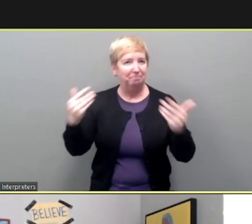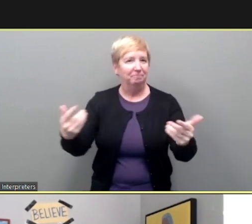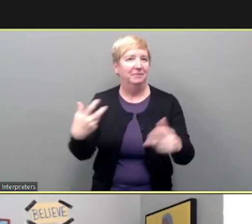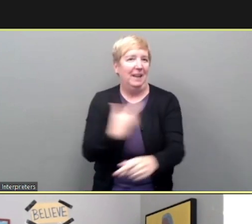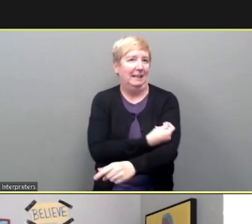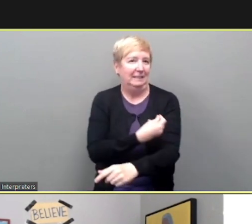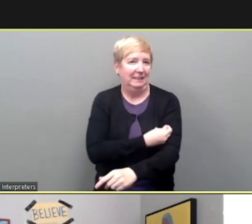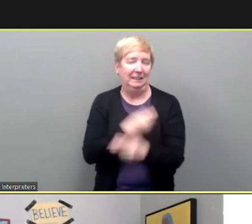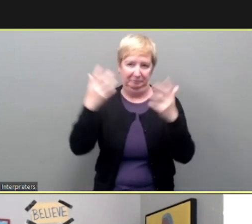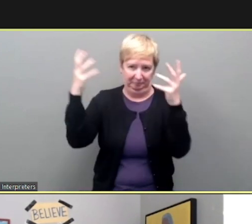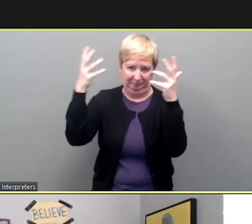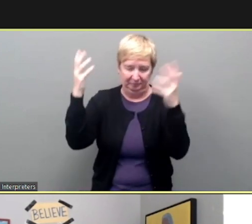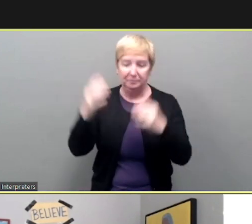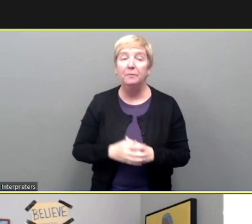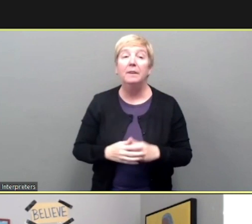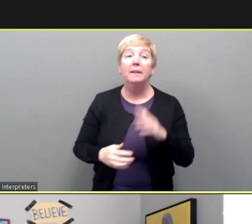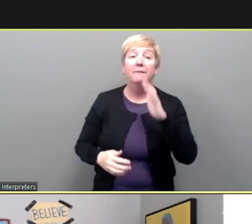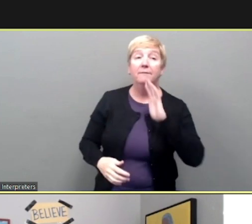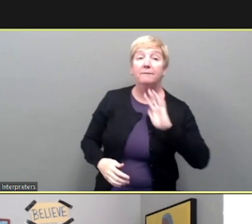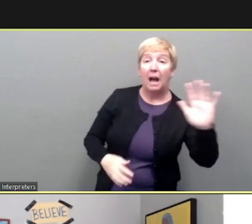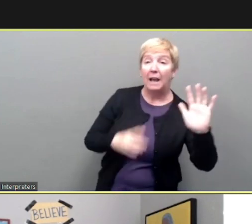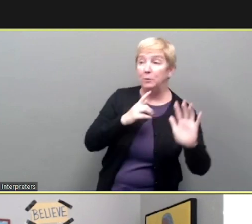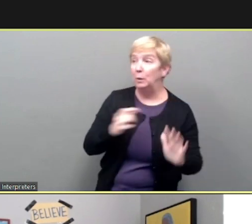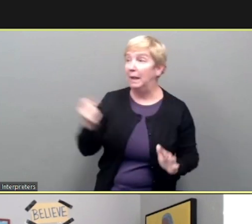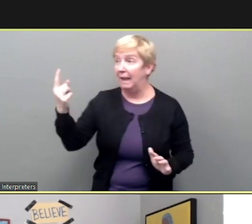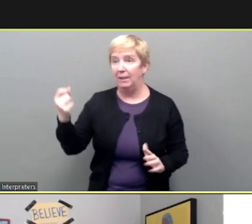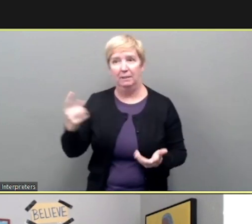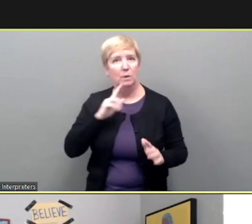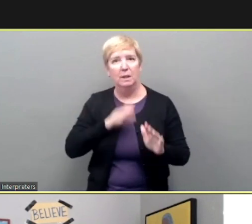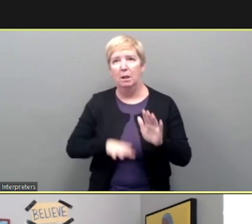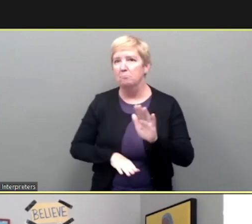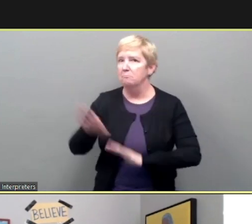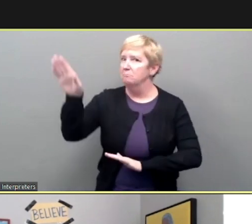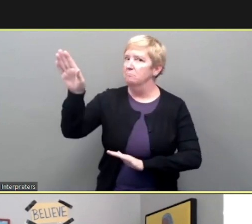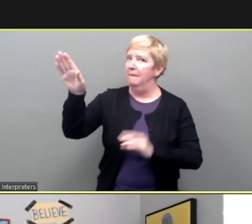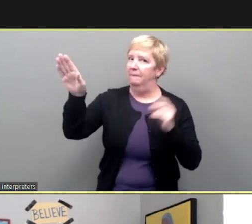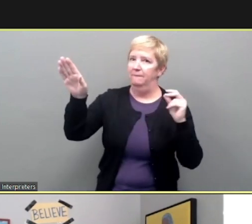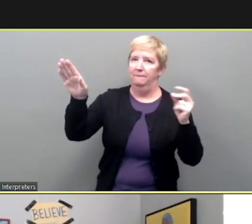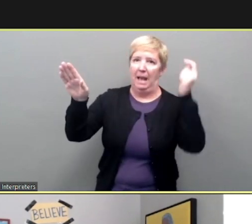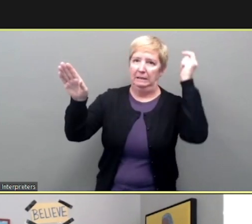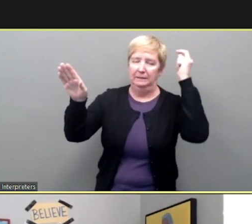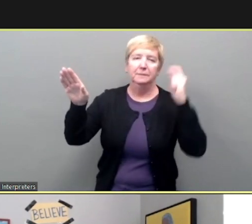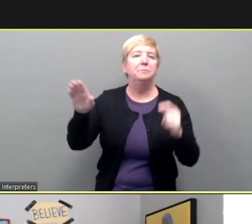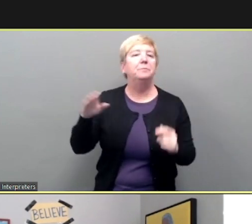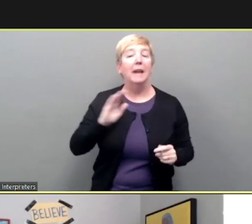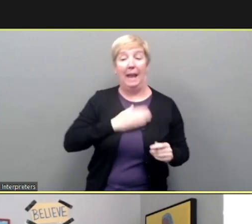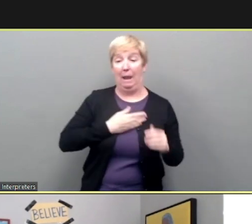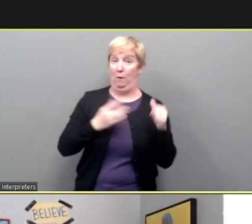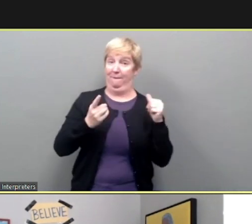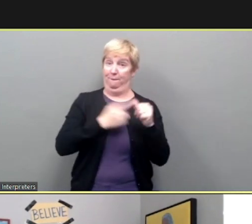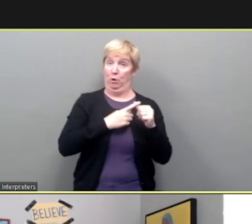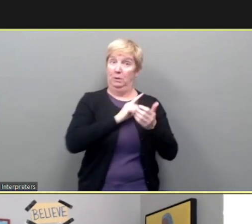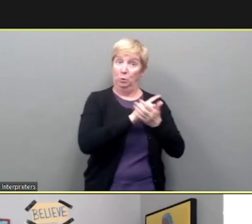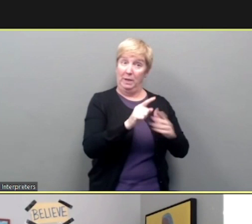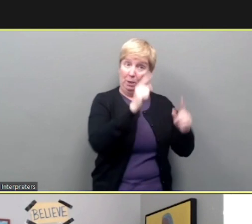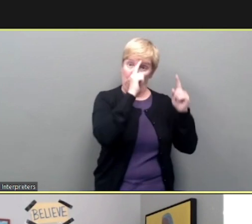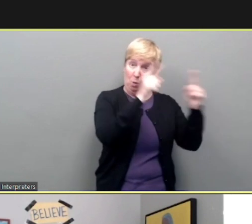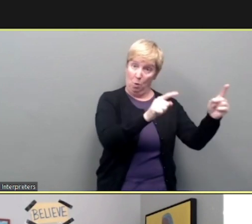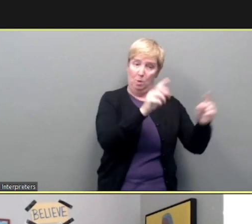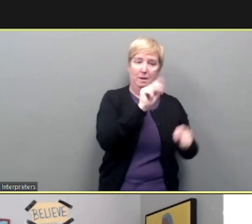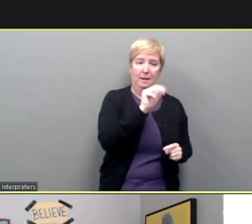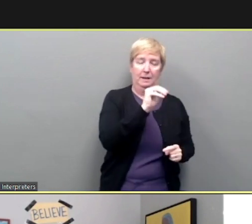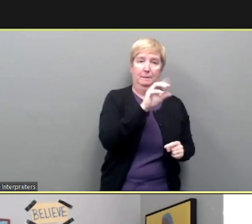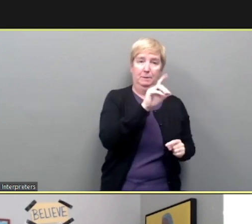The 5 to 11 vaccines are taking off really quickly. As a Department of Health, our first week goal, we were hoping for at